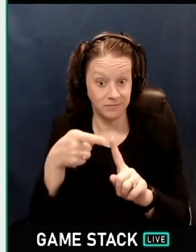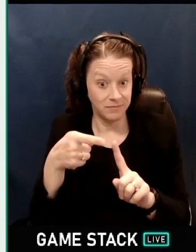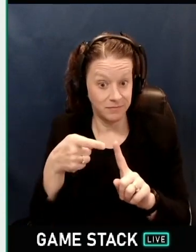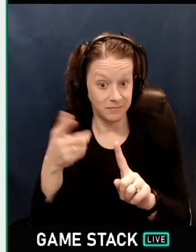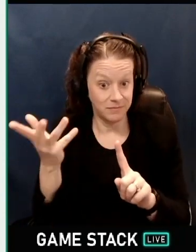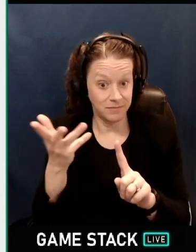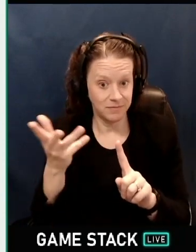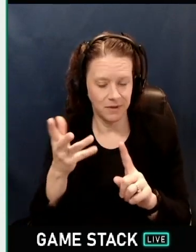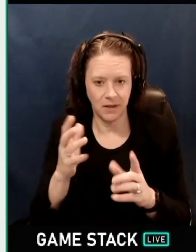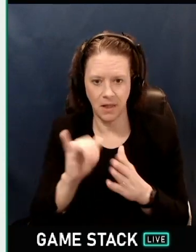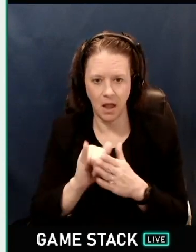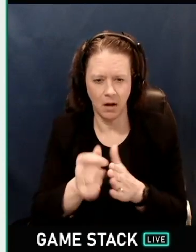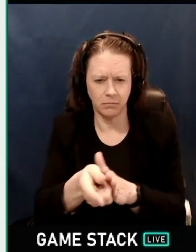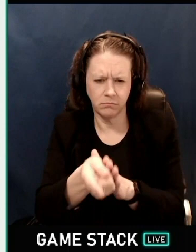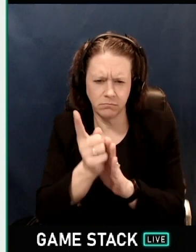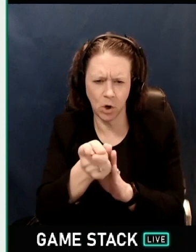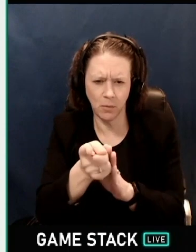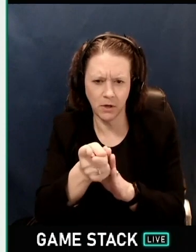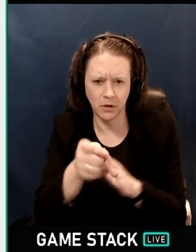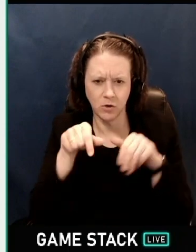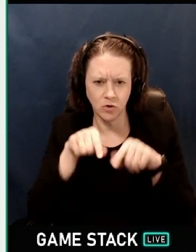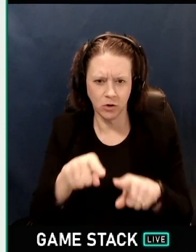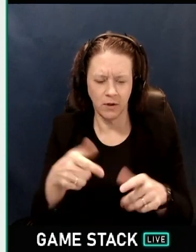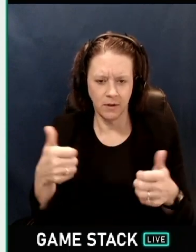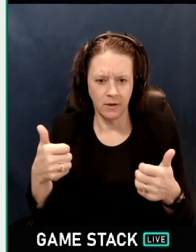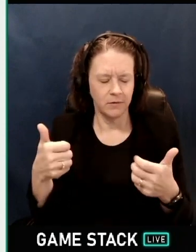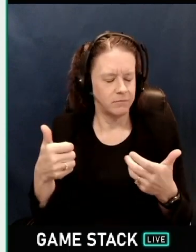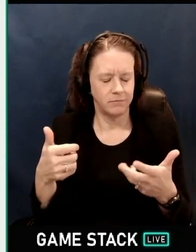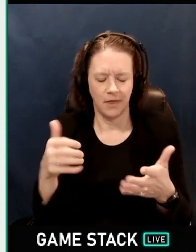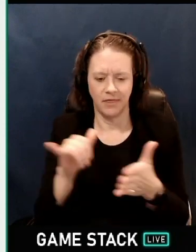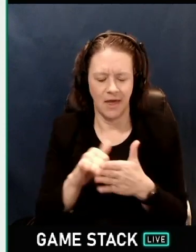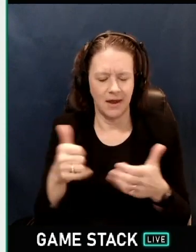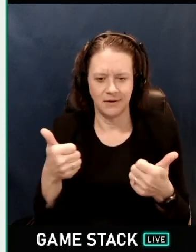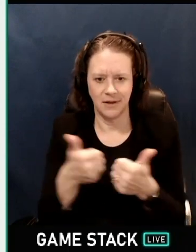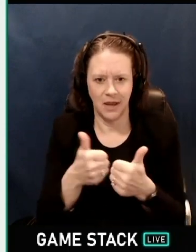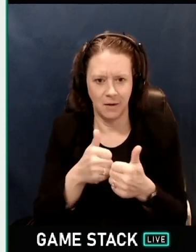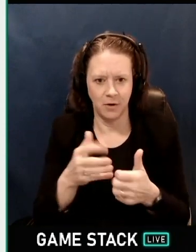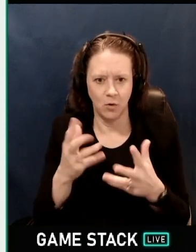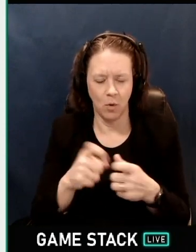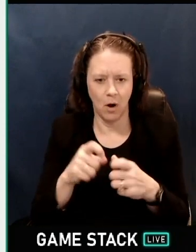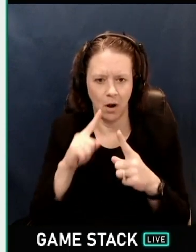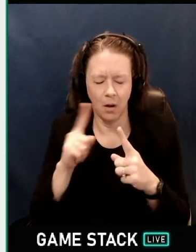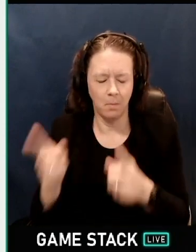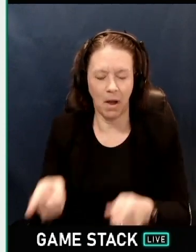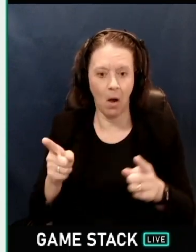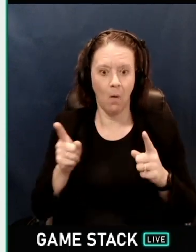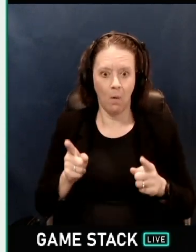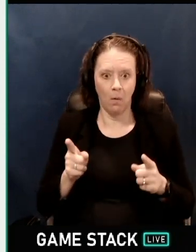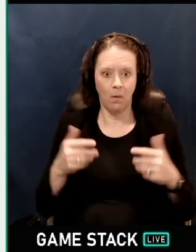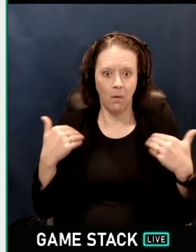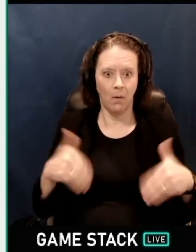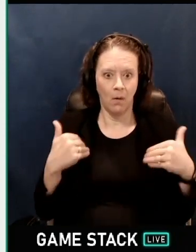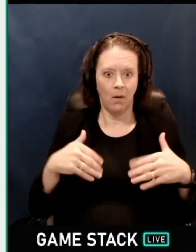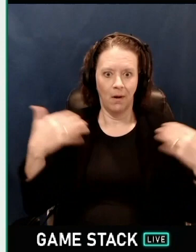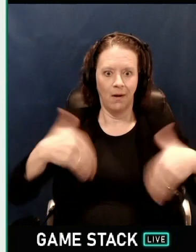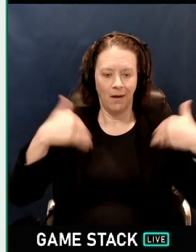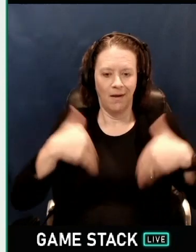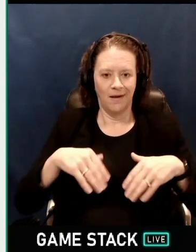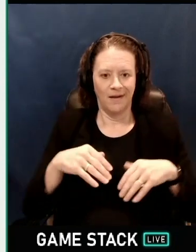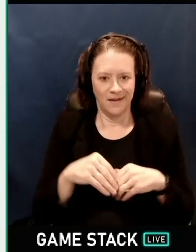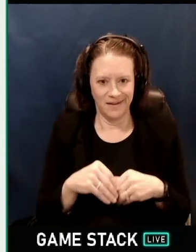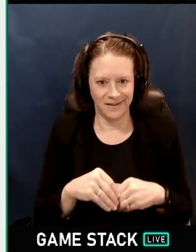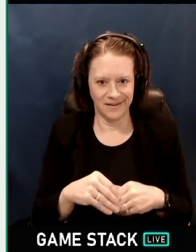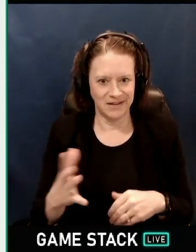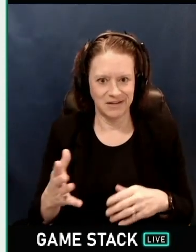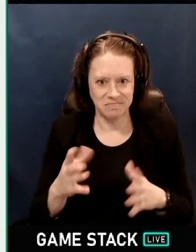that just you want to knock the player's socks off, as it were. You want to emphasize a